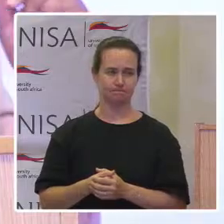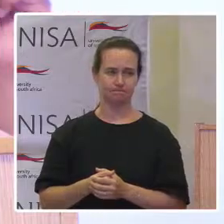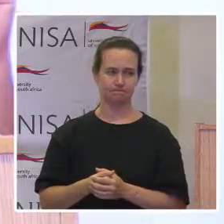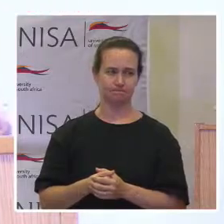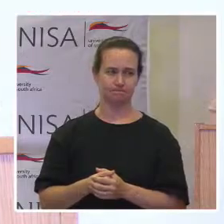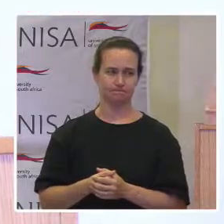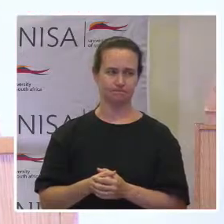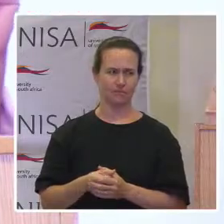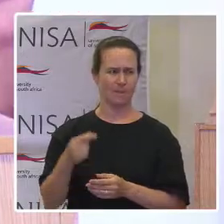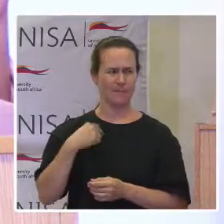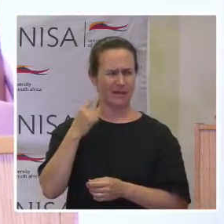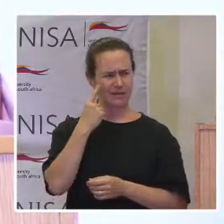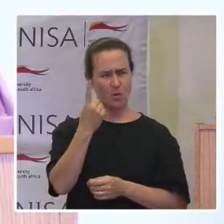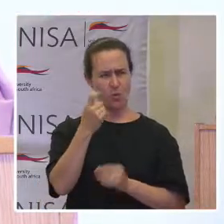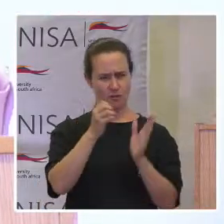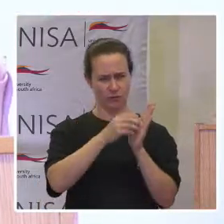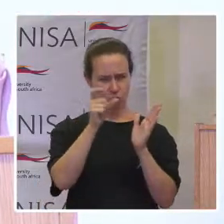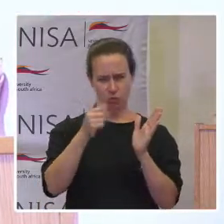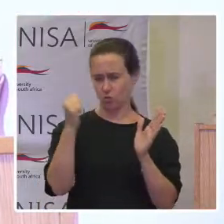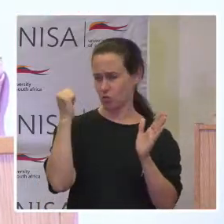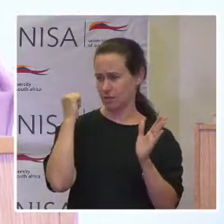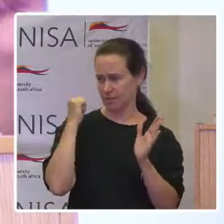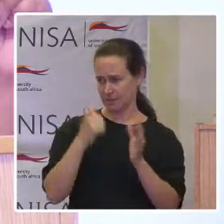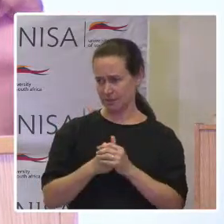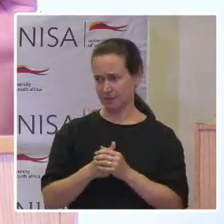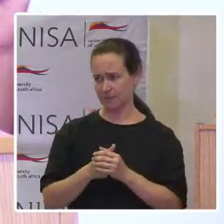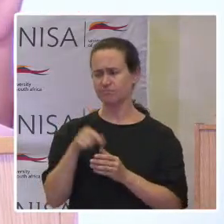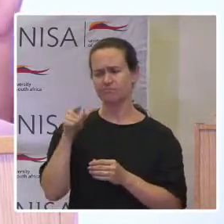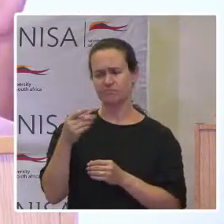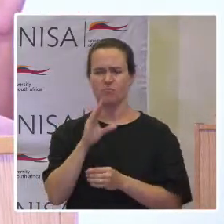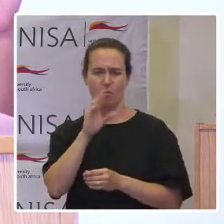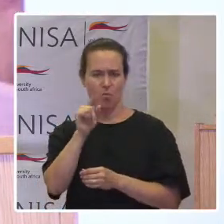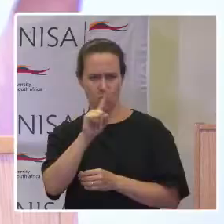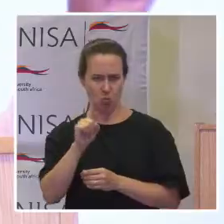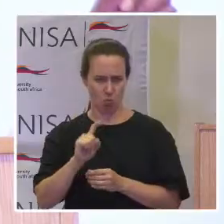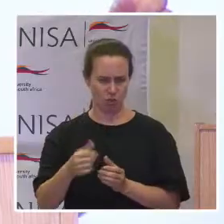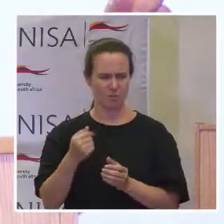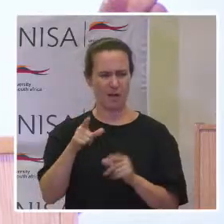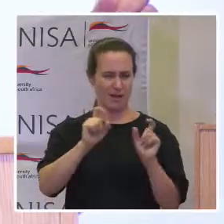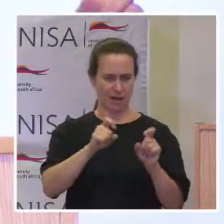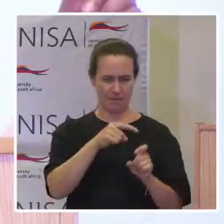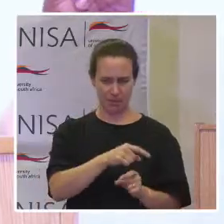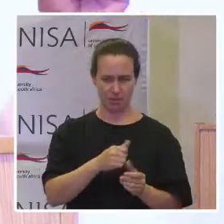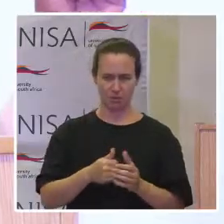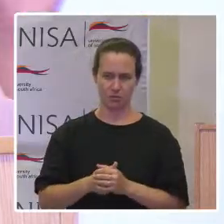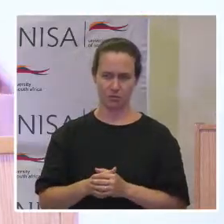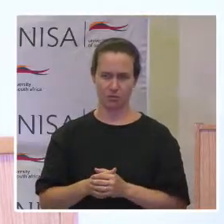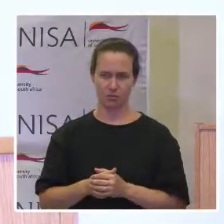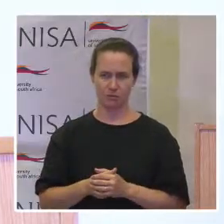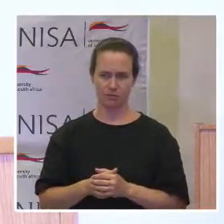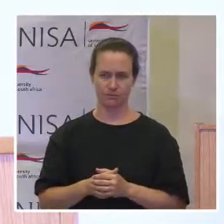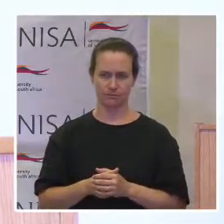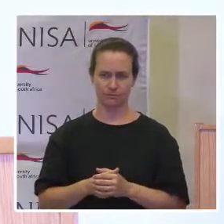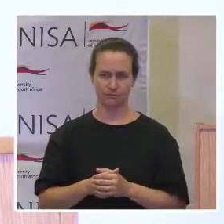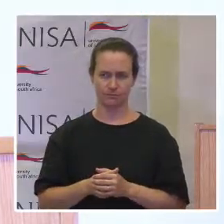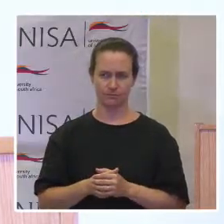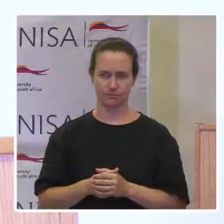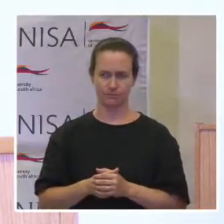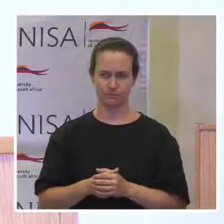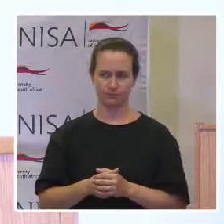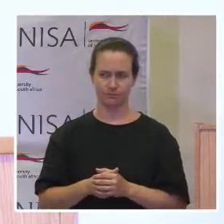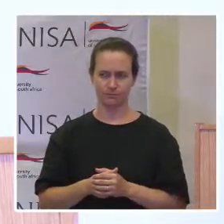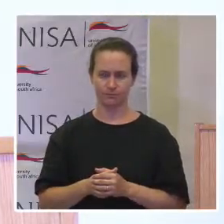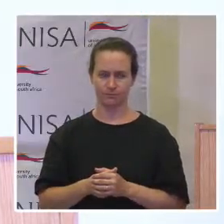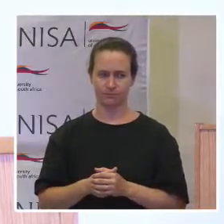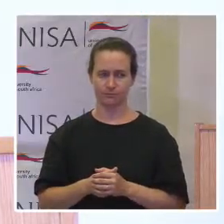of the learners yesterday had a question about Cape Town. This is where this comes in